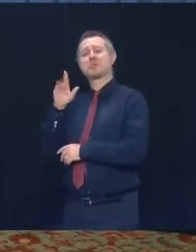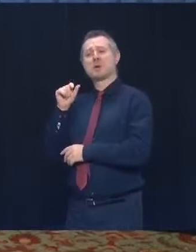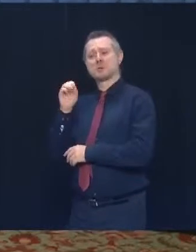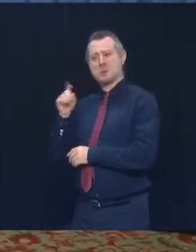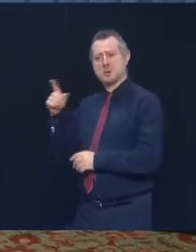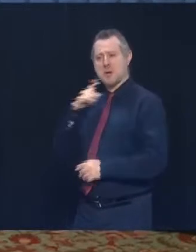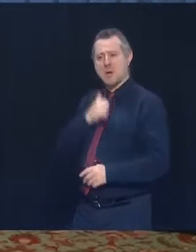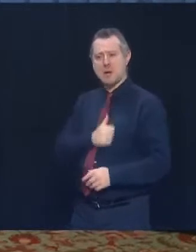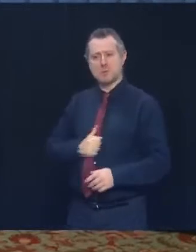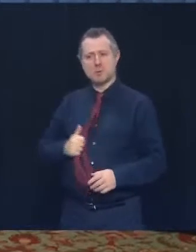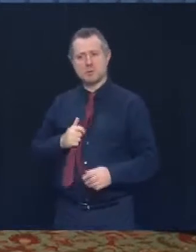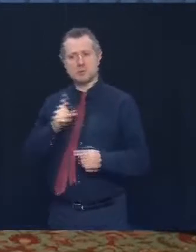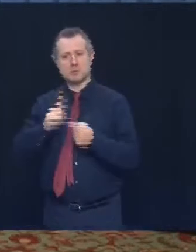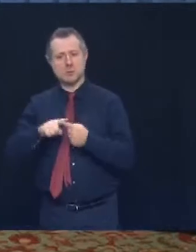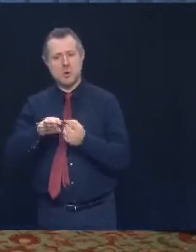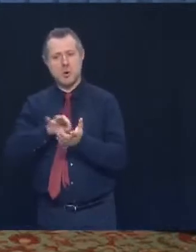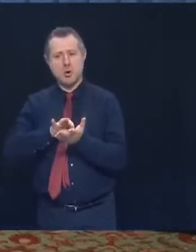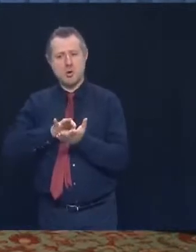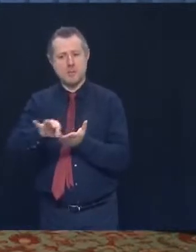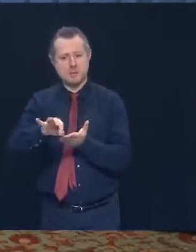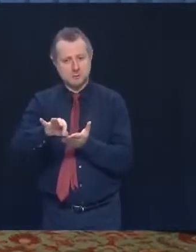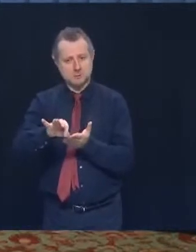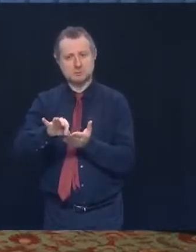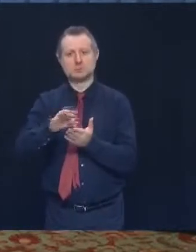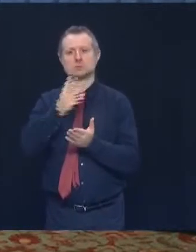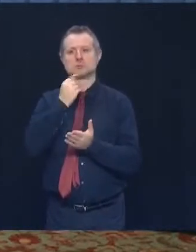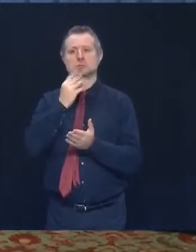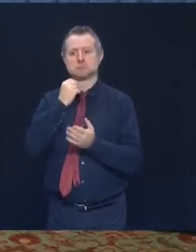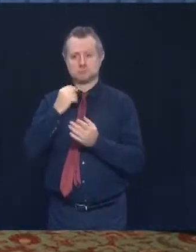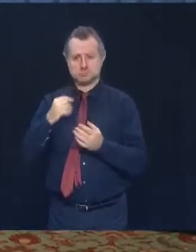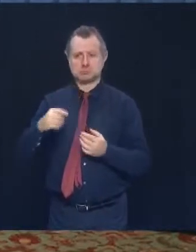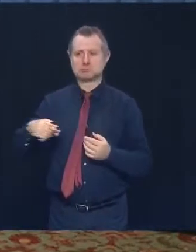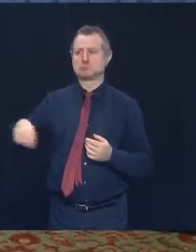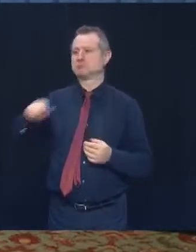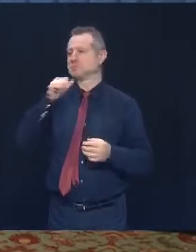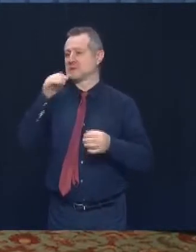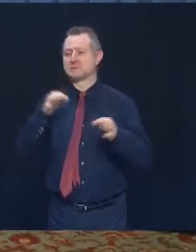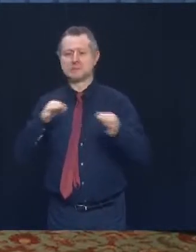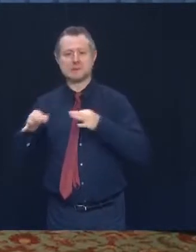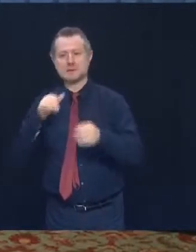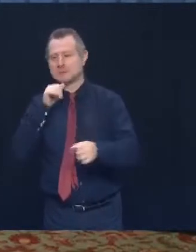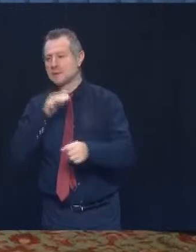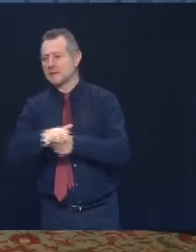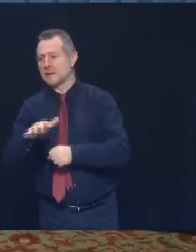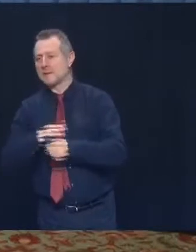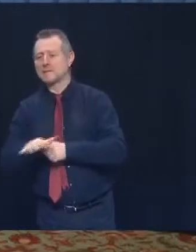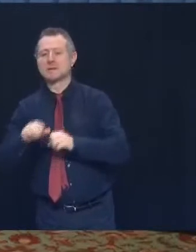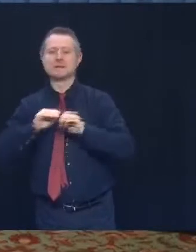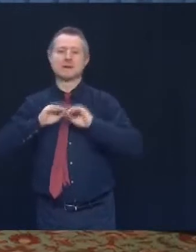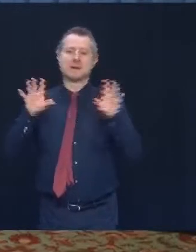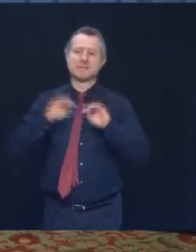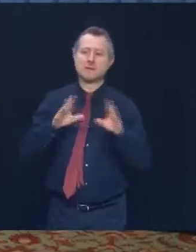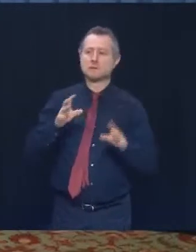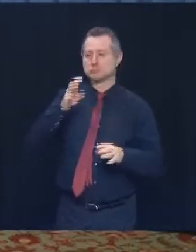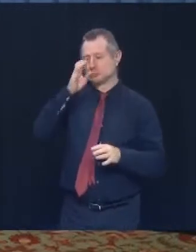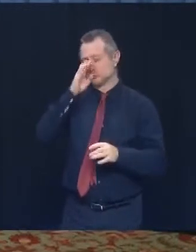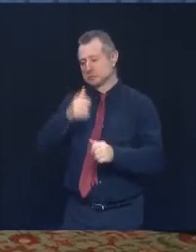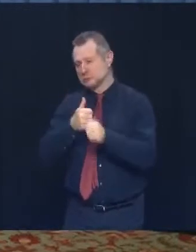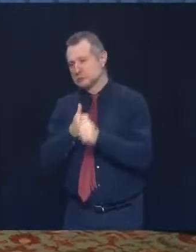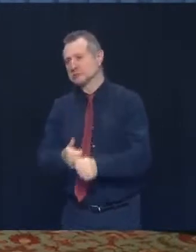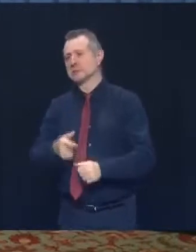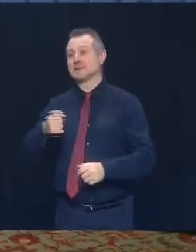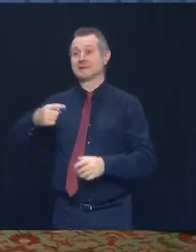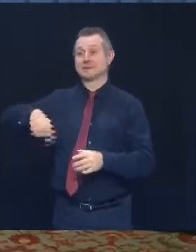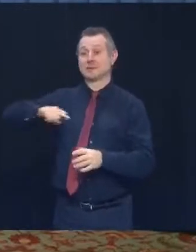failing to explain the coronavirus restrictions in those areas, and now, as you know, those groups are living in the majority